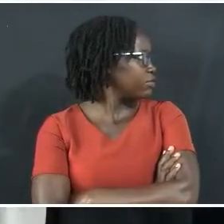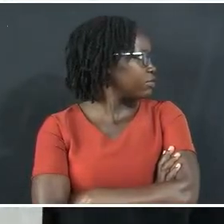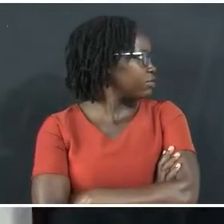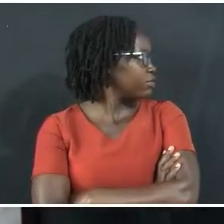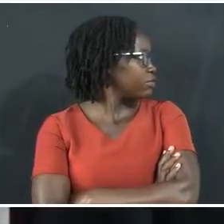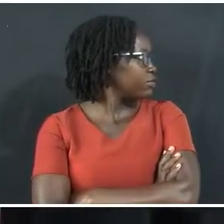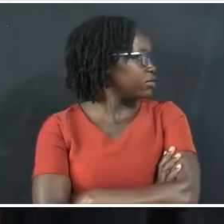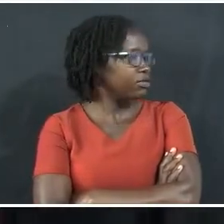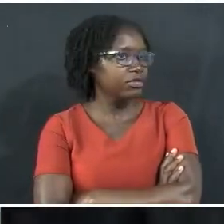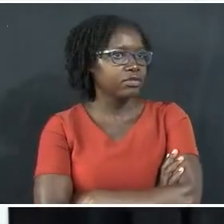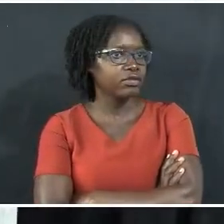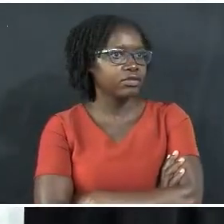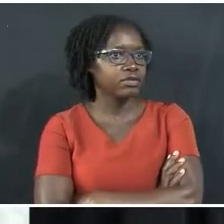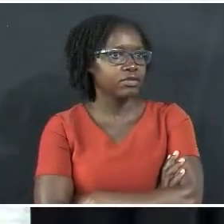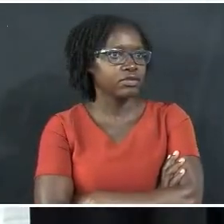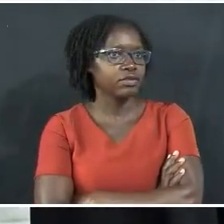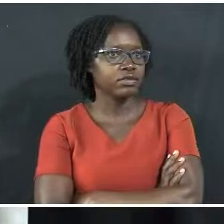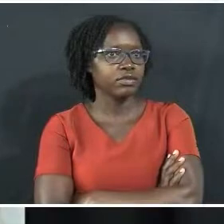and faithful servant.